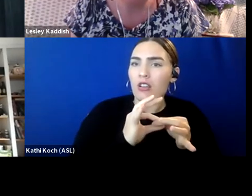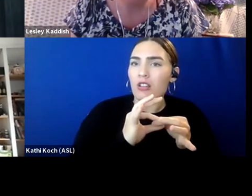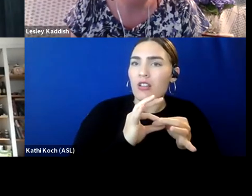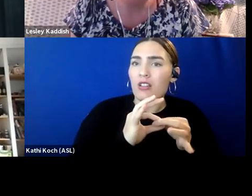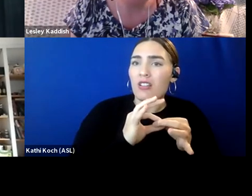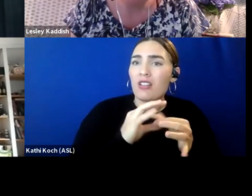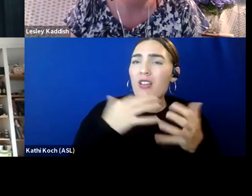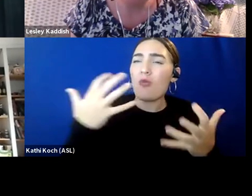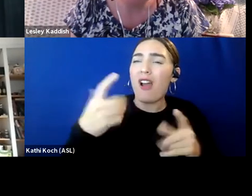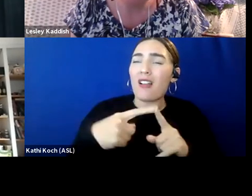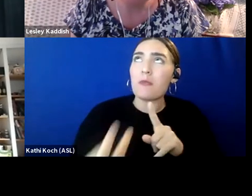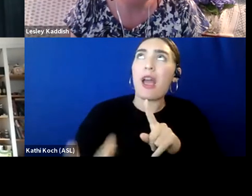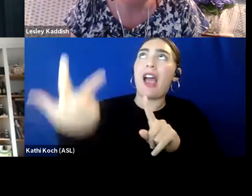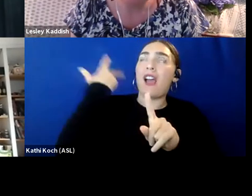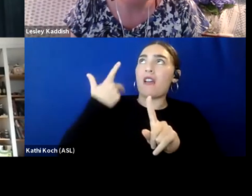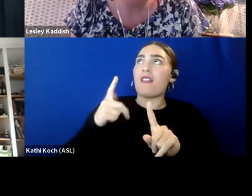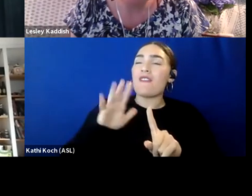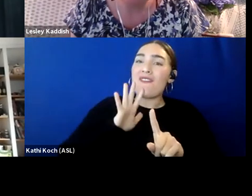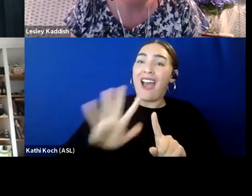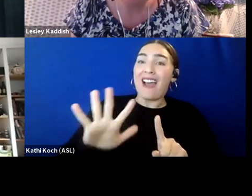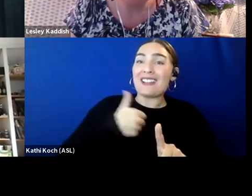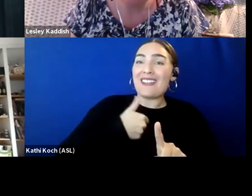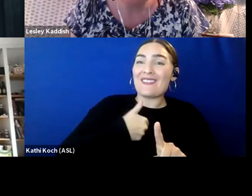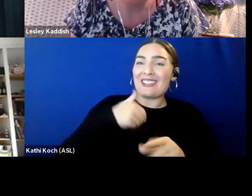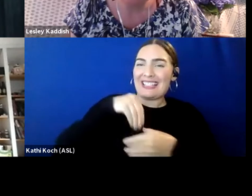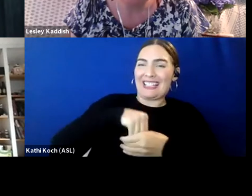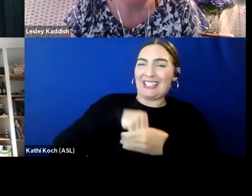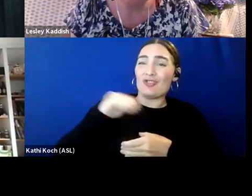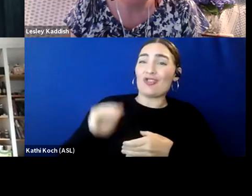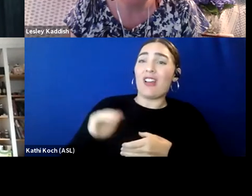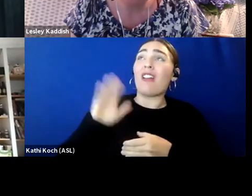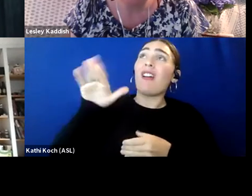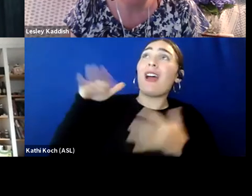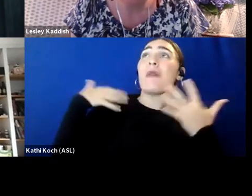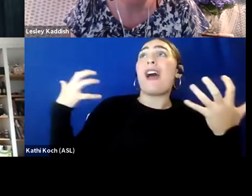five-year-old me that asked my mother to play the cello just because it sounded beautiful.